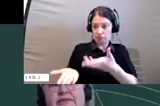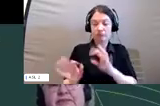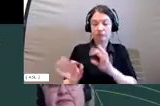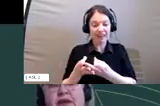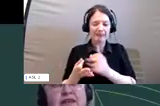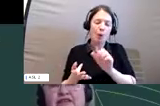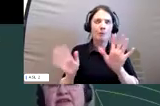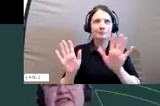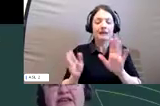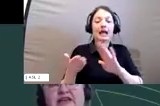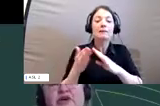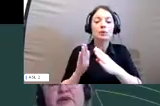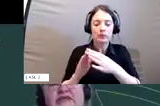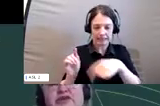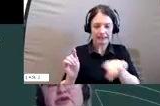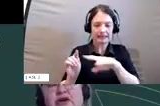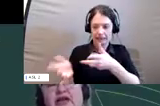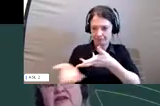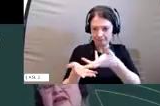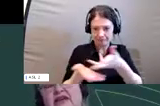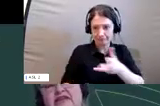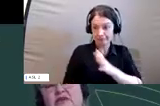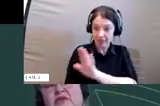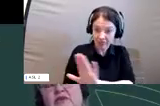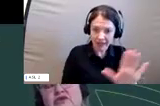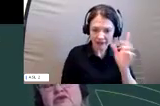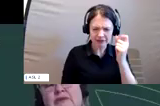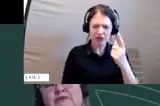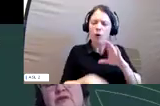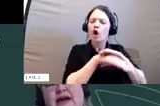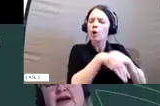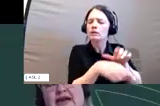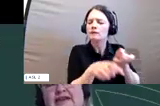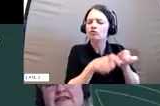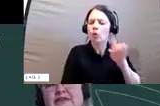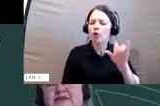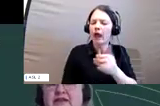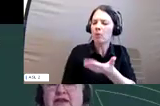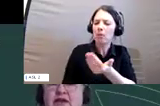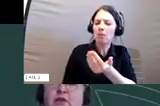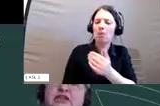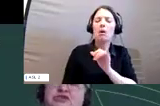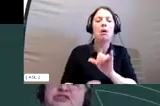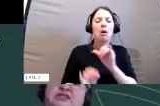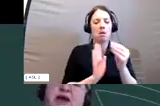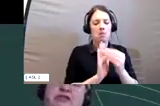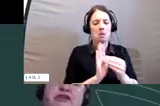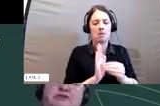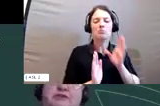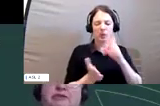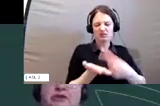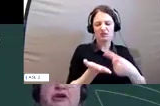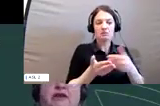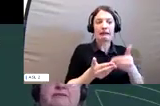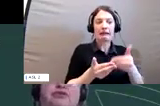of their understanding of coercive control, and we'll talk a bit more about our next steps, and we need to talk to some